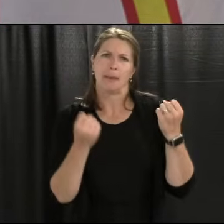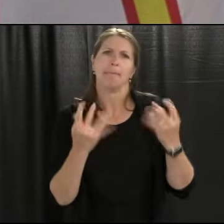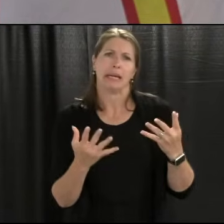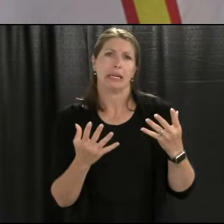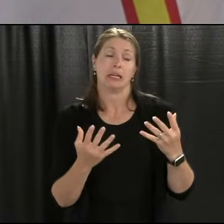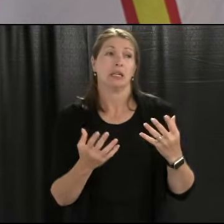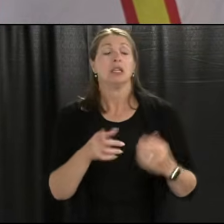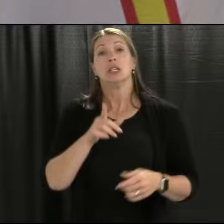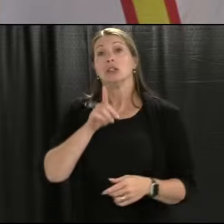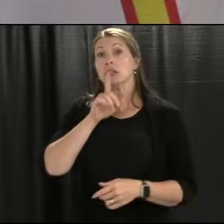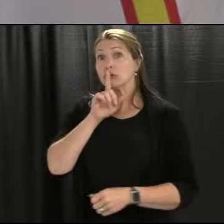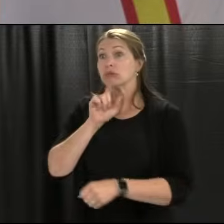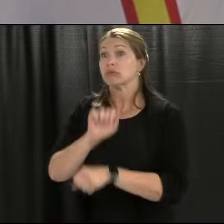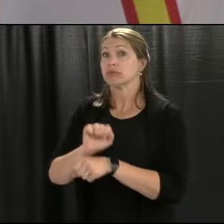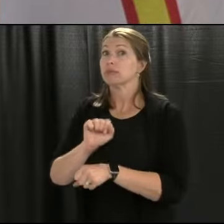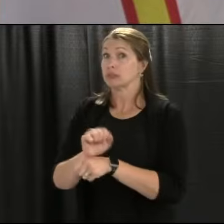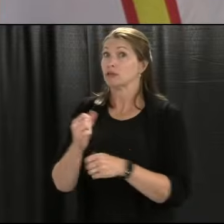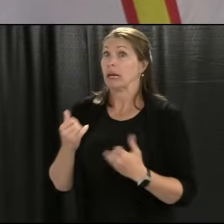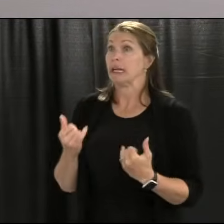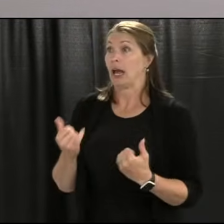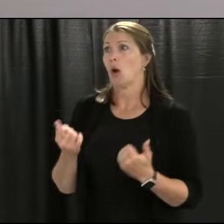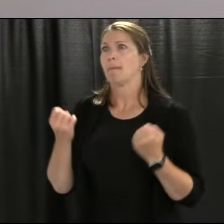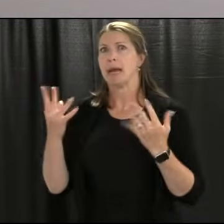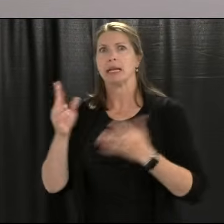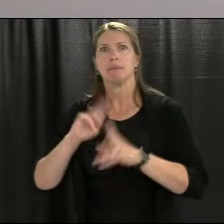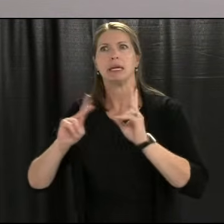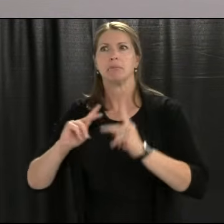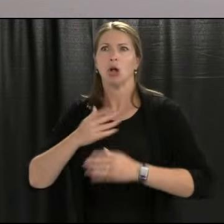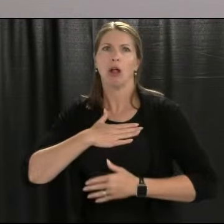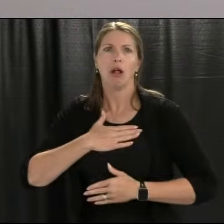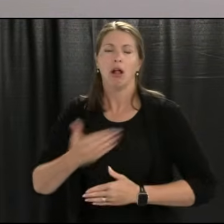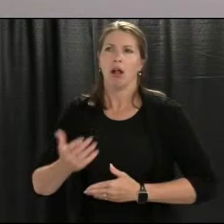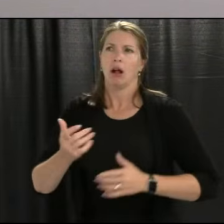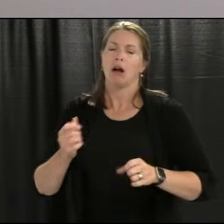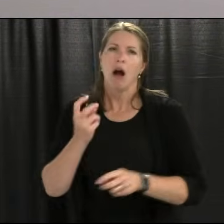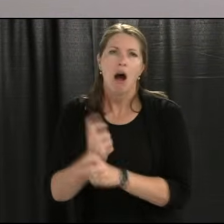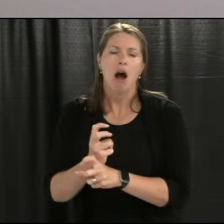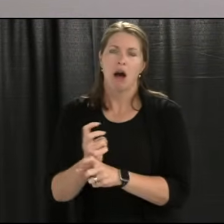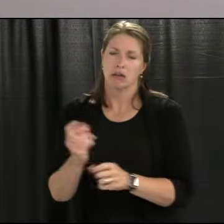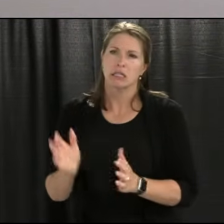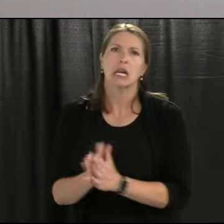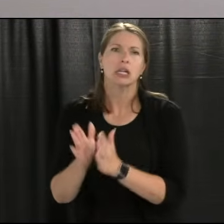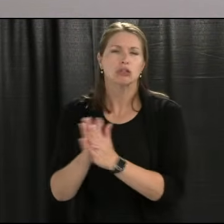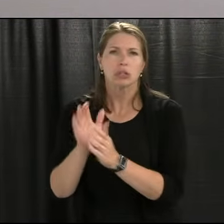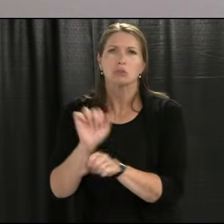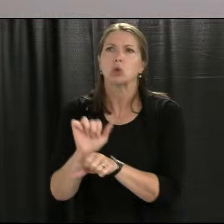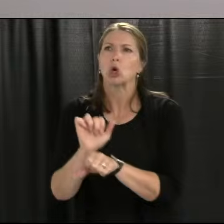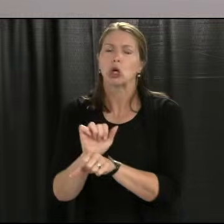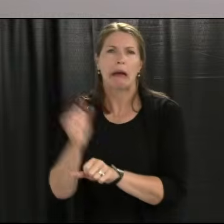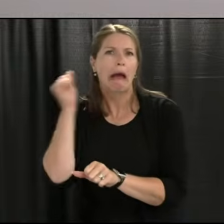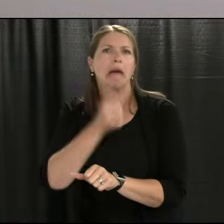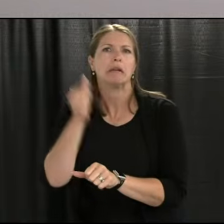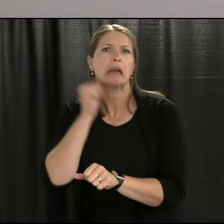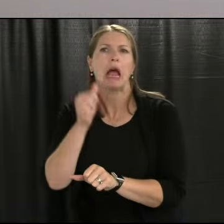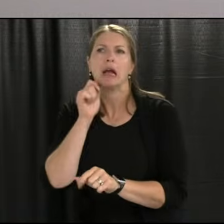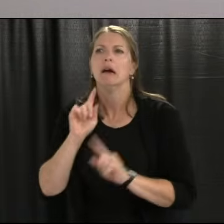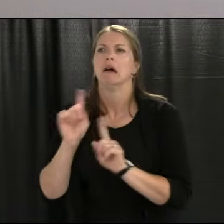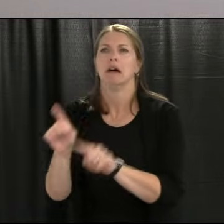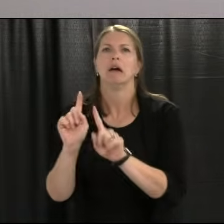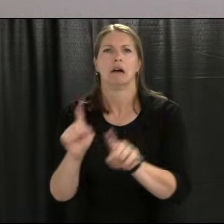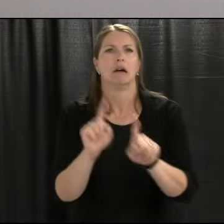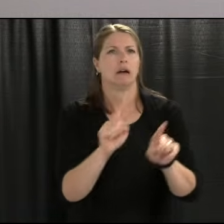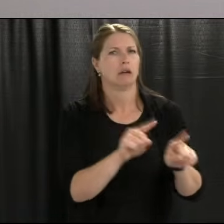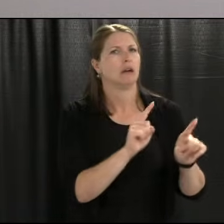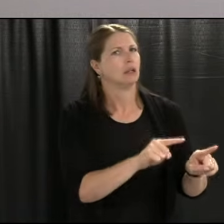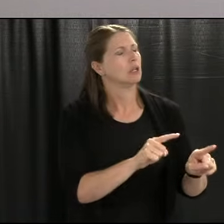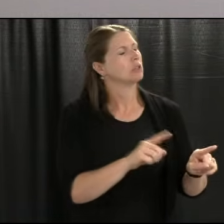hard, dangerous work being done. I can't thank the firefighters, the volunteers, and the staff in the department, throughout all the departments, for doing all the hard